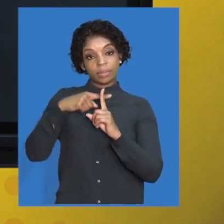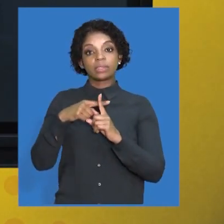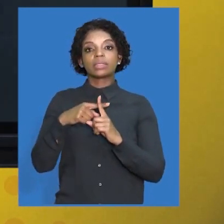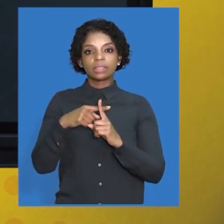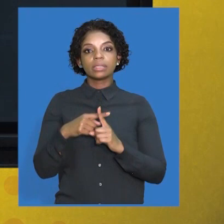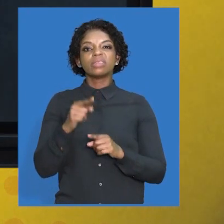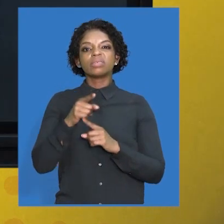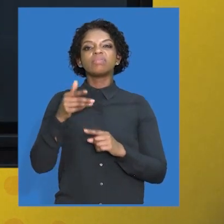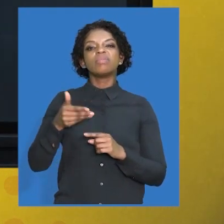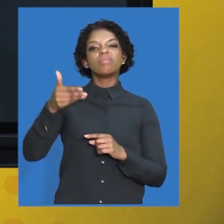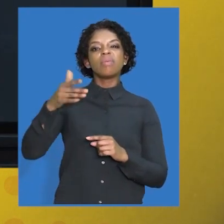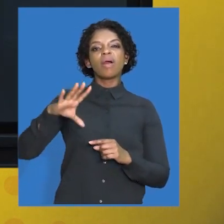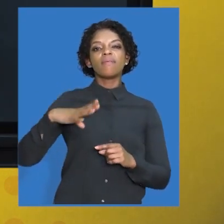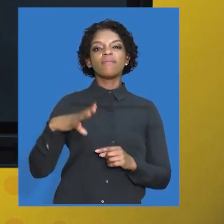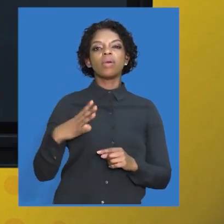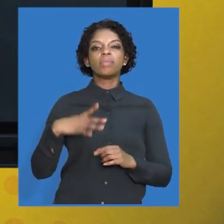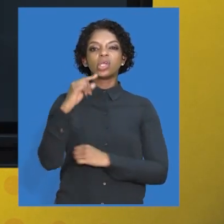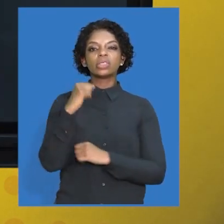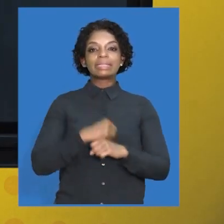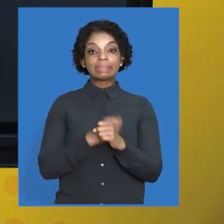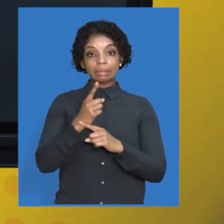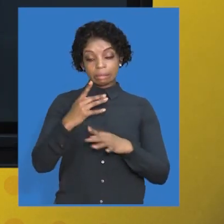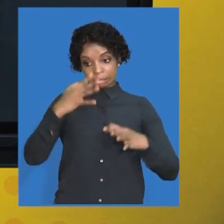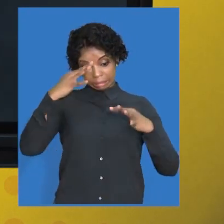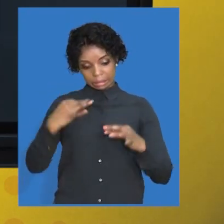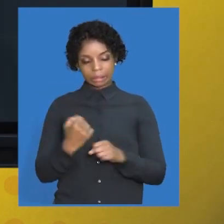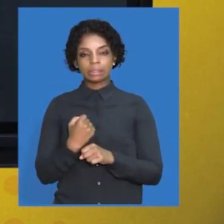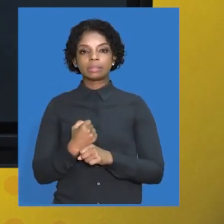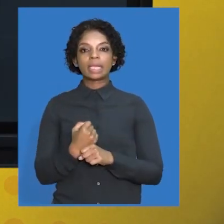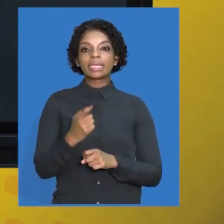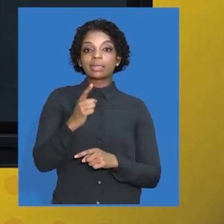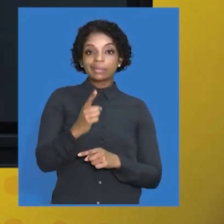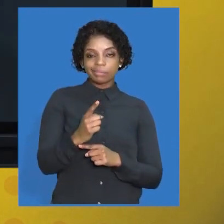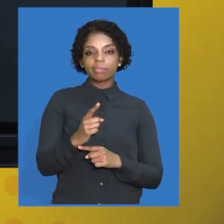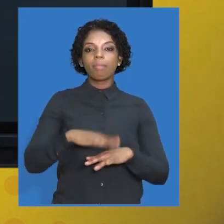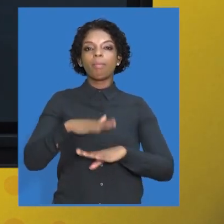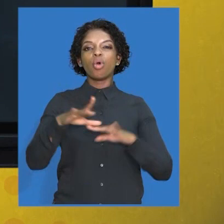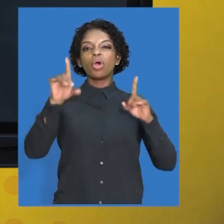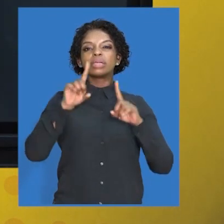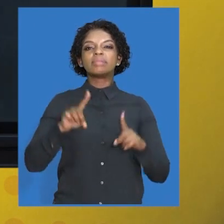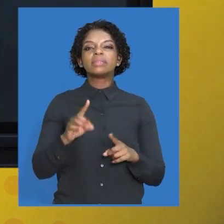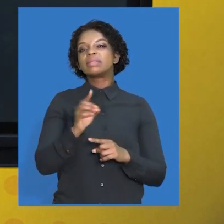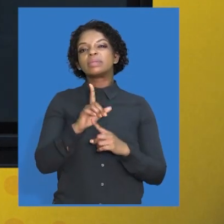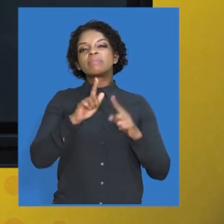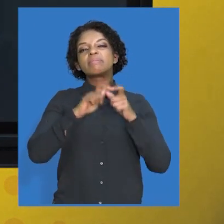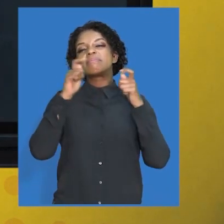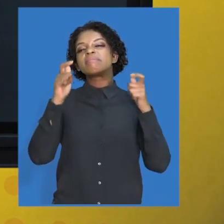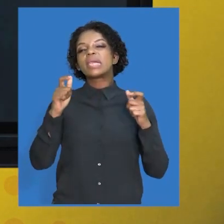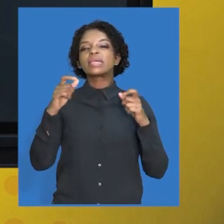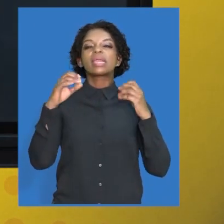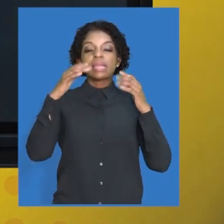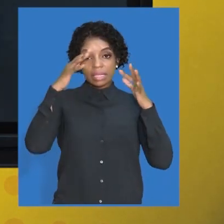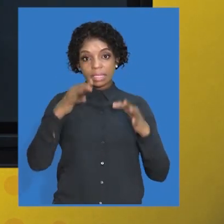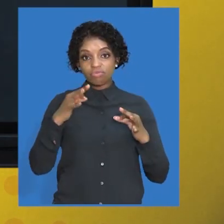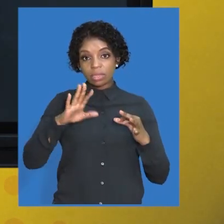formal structures, the decision making takes a lot longer, especially when it comes to big decisions within the business. You have to